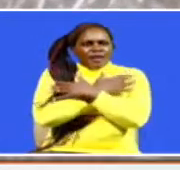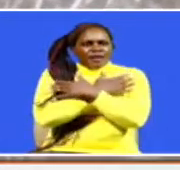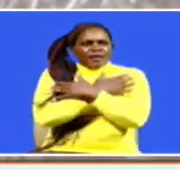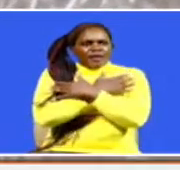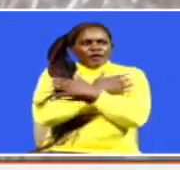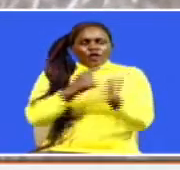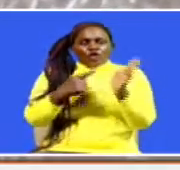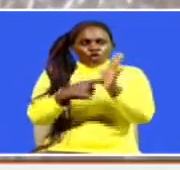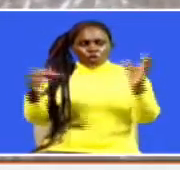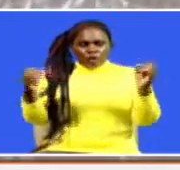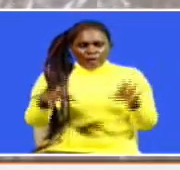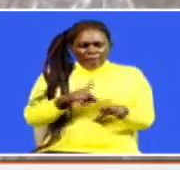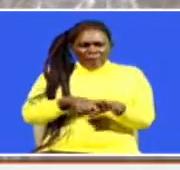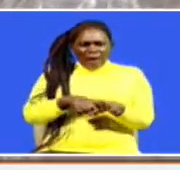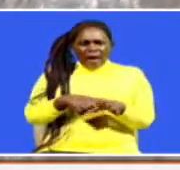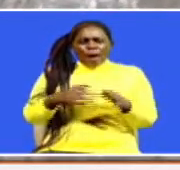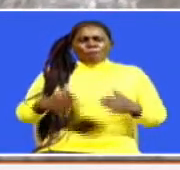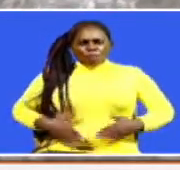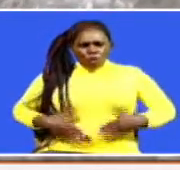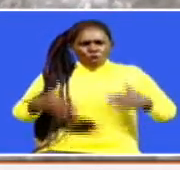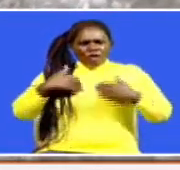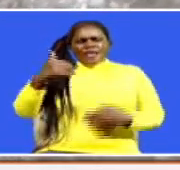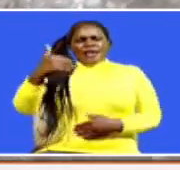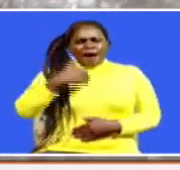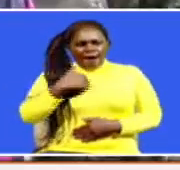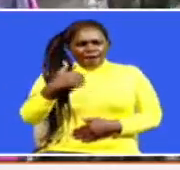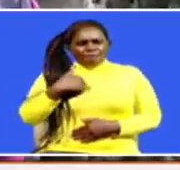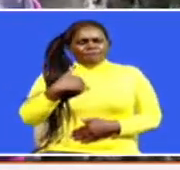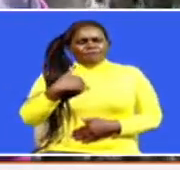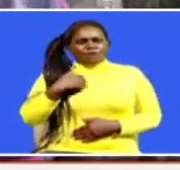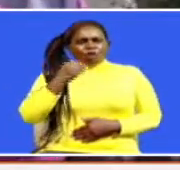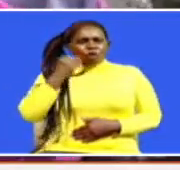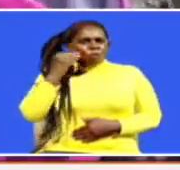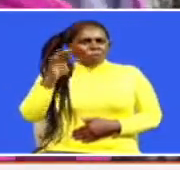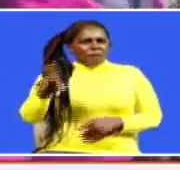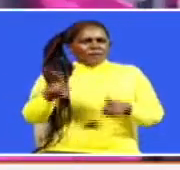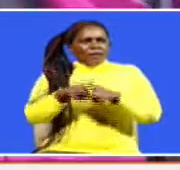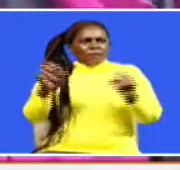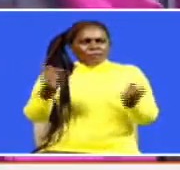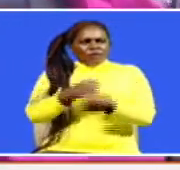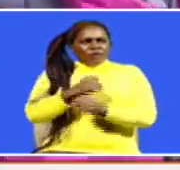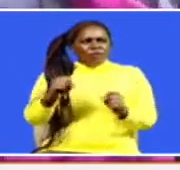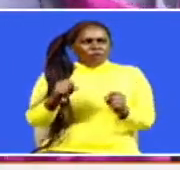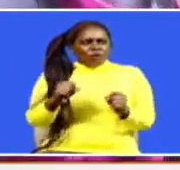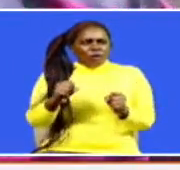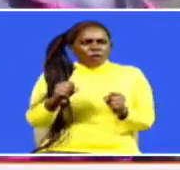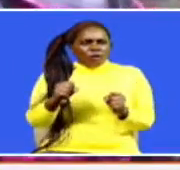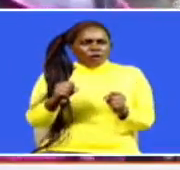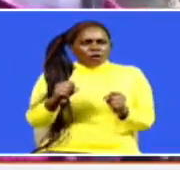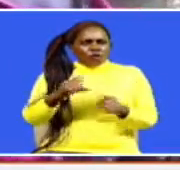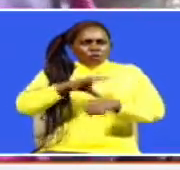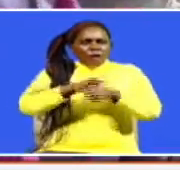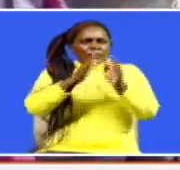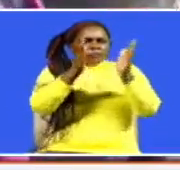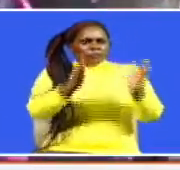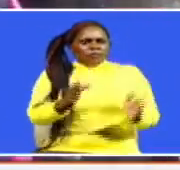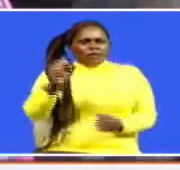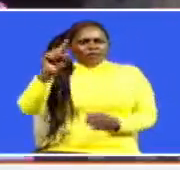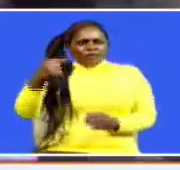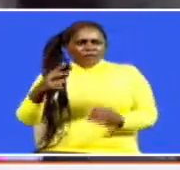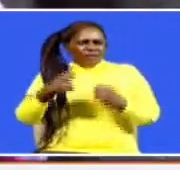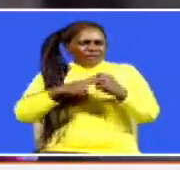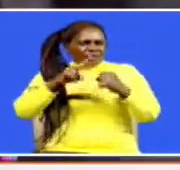from the swarm of bees that he rears in tattered sacks at his home, as he cannot afford beehives that range between 5,000